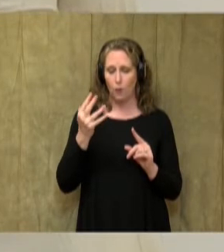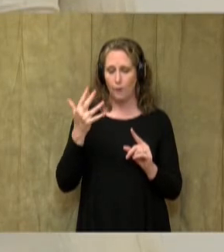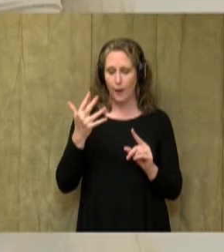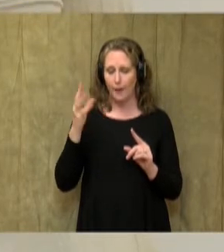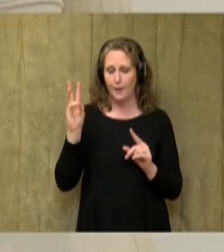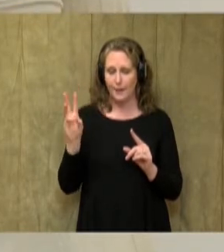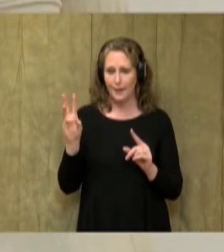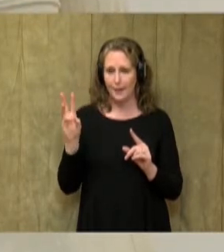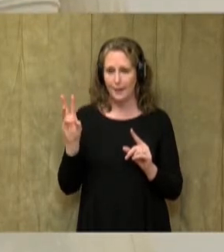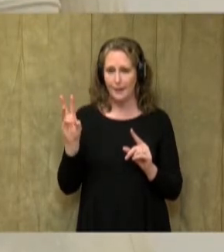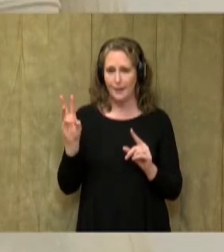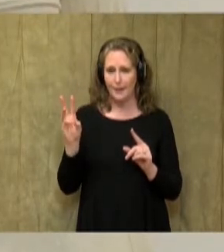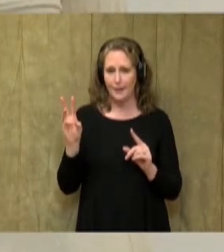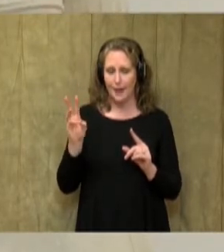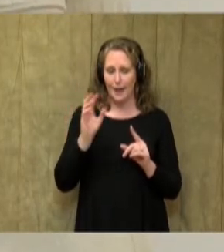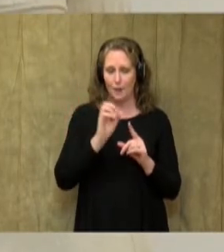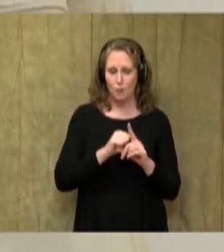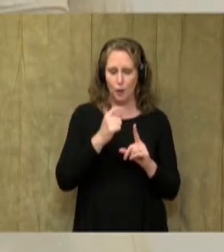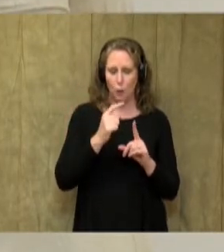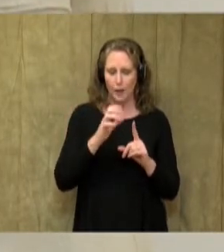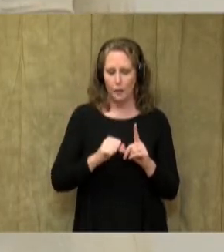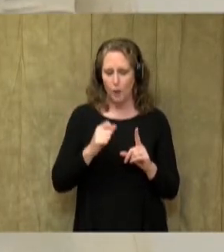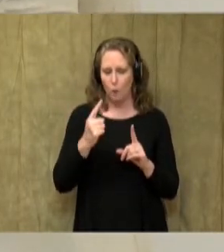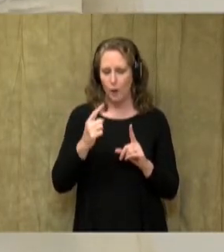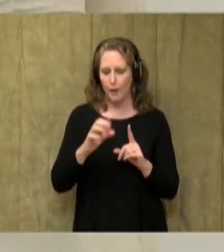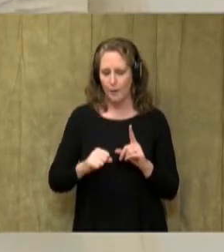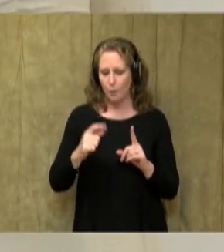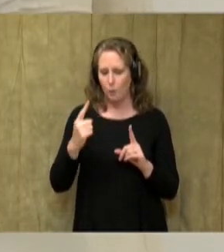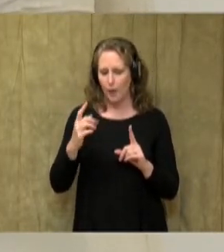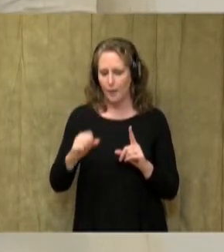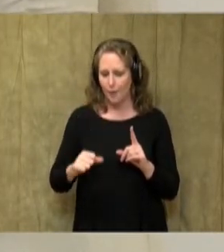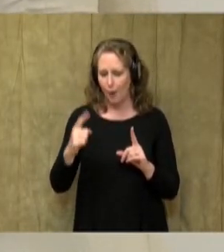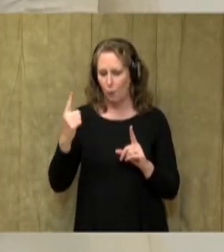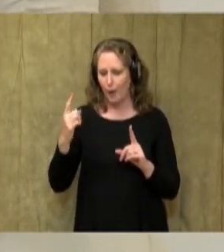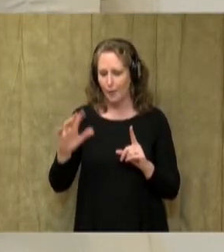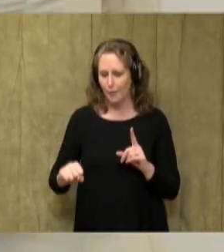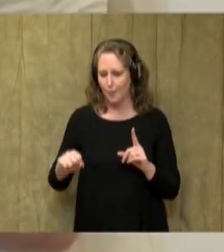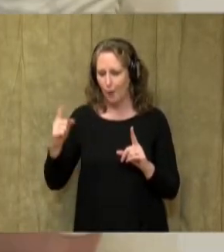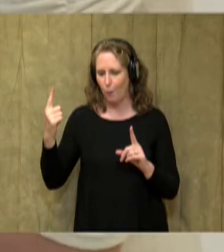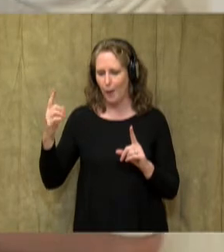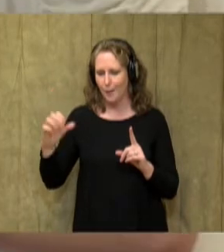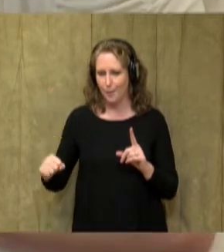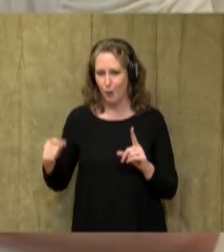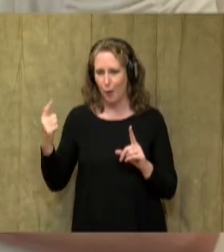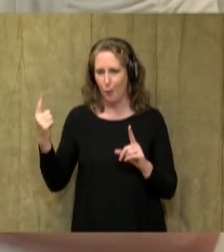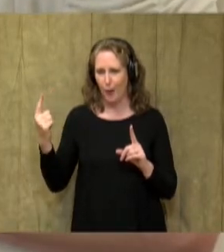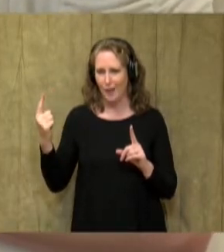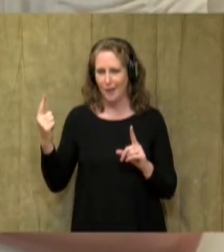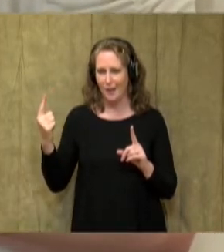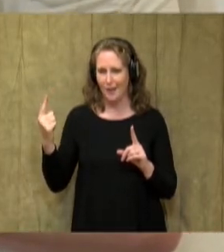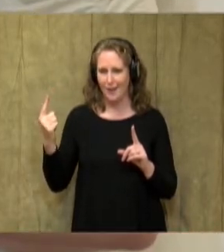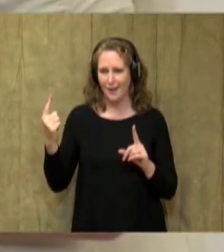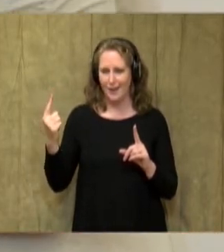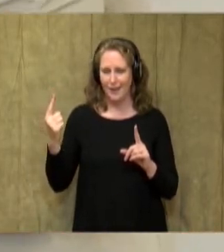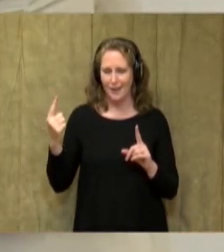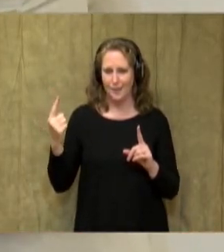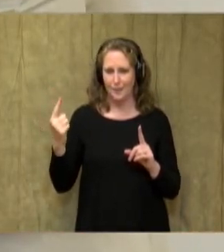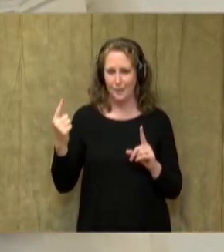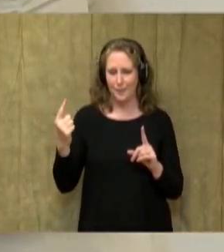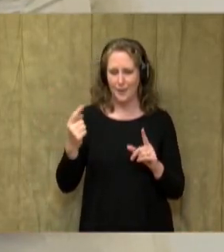5, 6, and we're going to subtract 1 each time. It gets so small trying to write in there. And then we would count